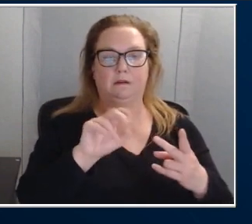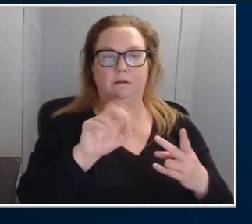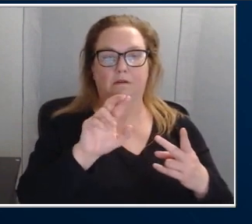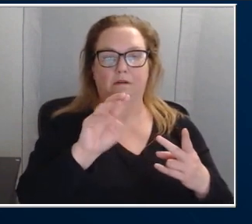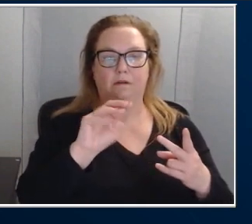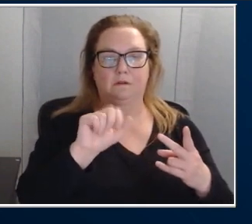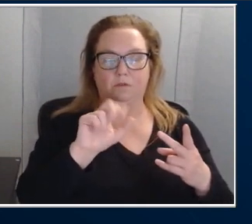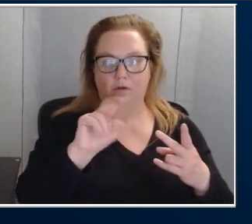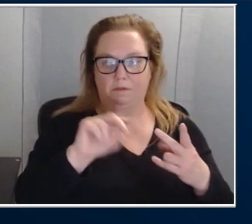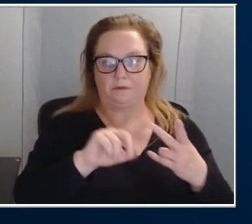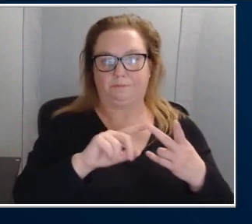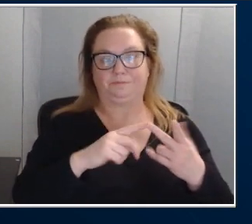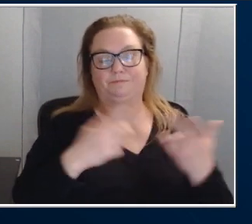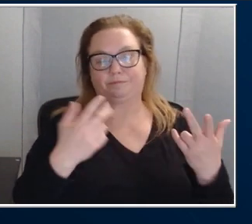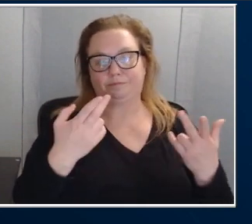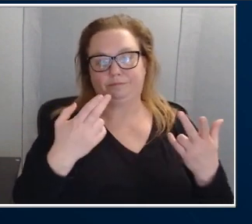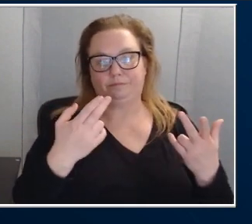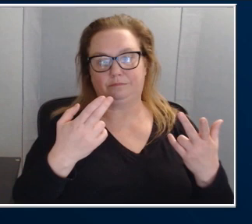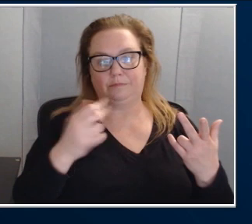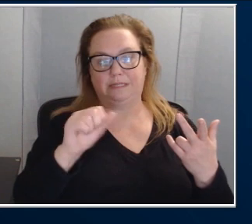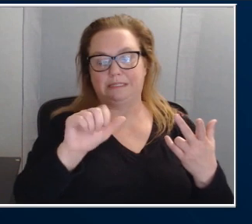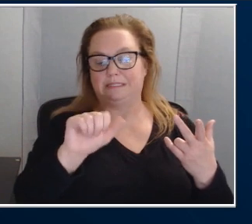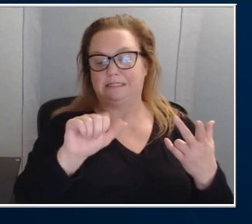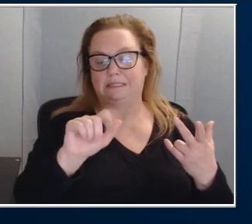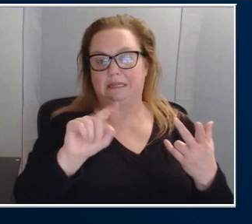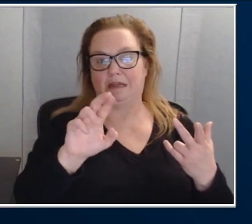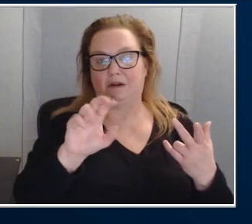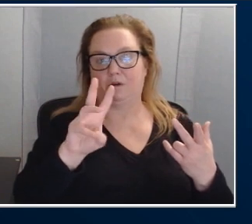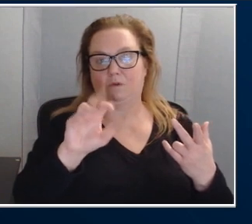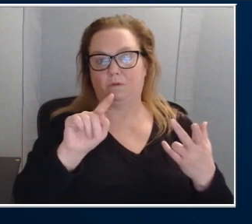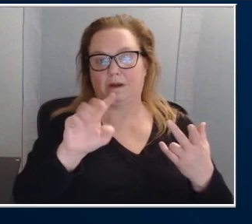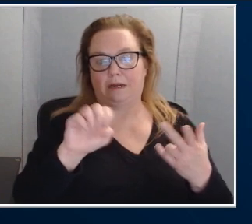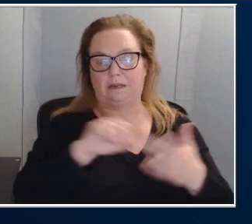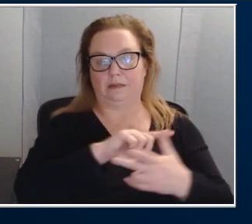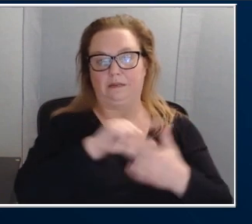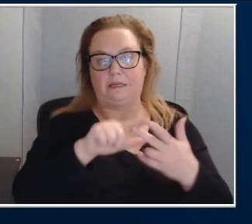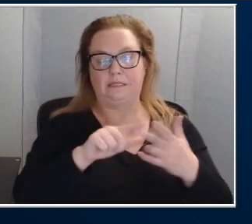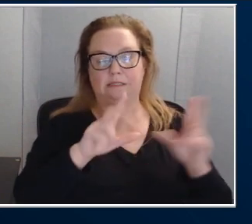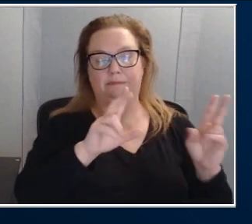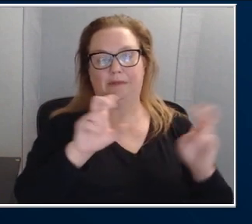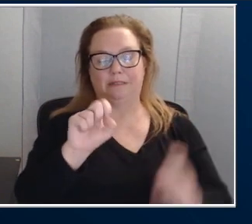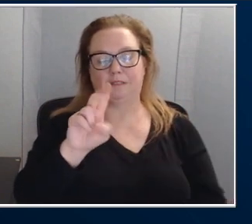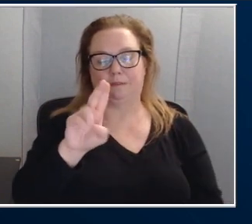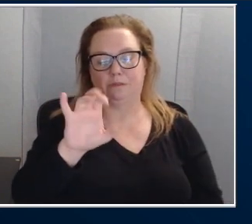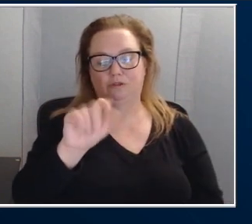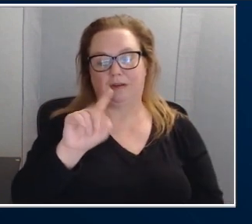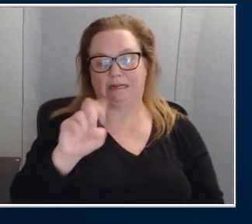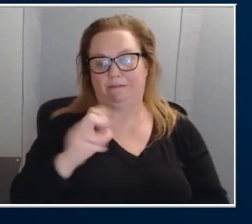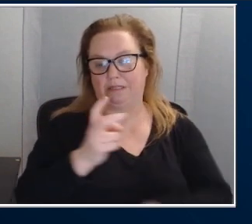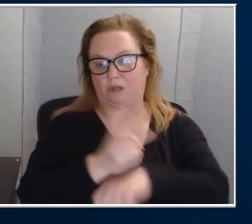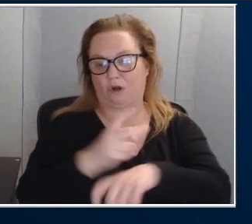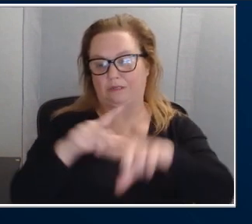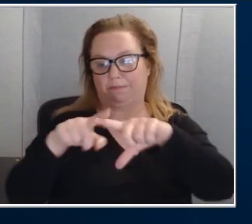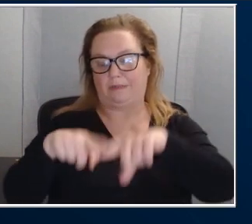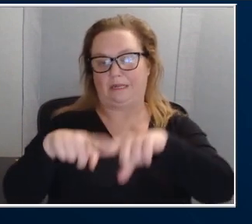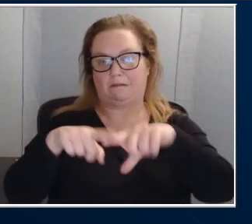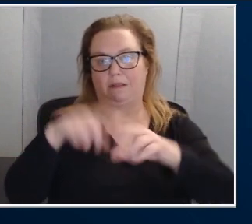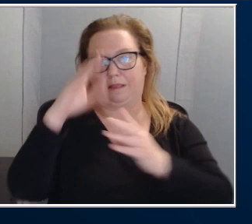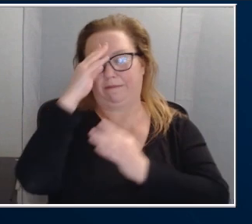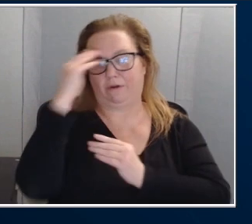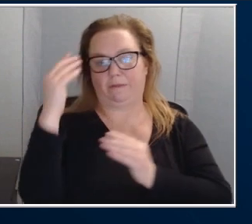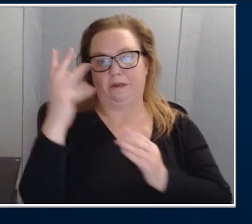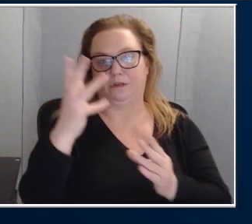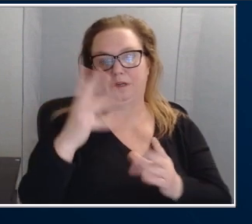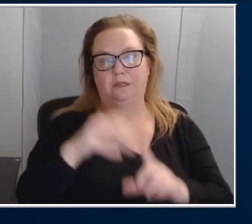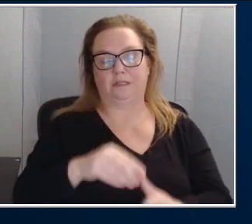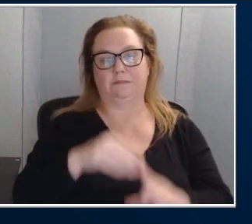at this point that we've talked about before. VAERS is largely very subjective in its nature. It's hard to necessarily depend upon the information, especially